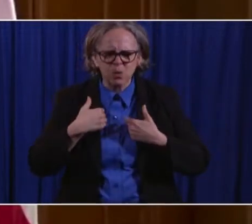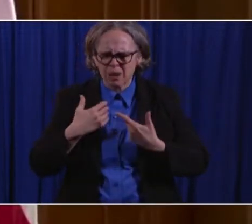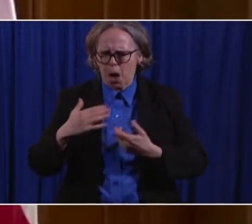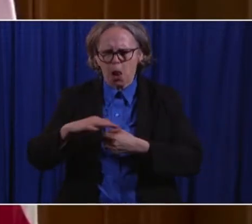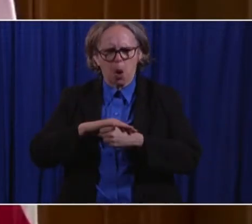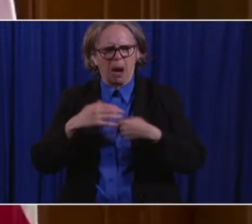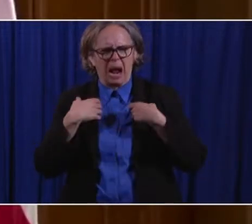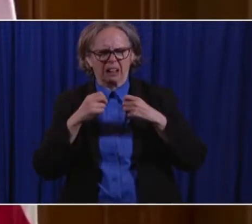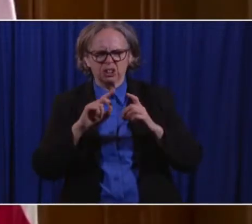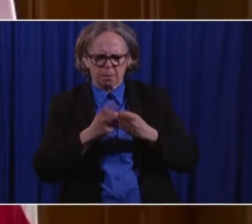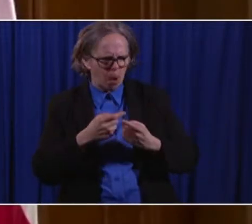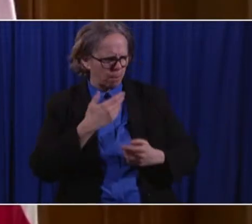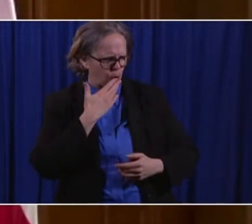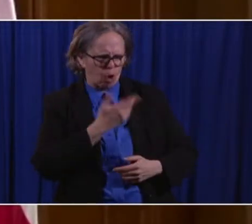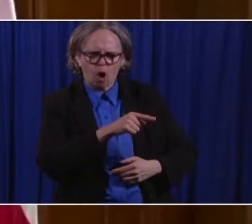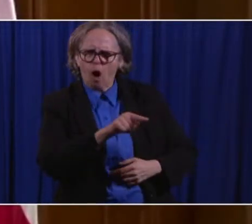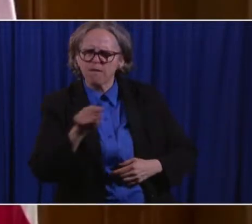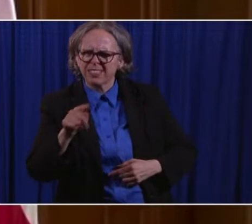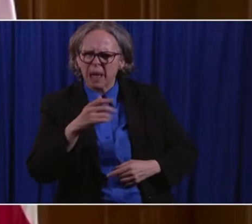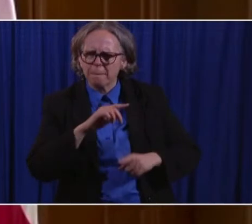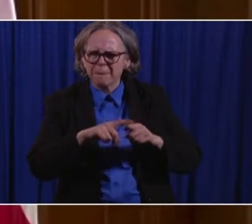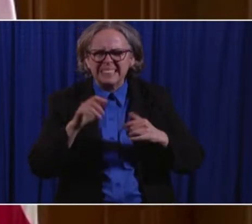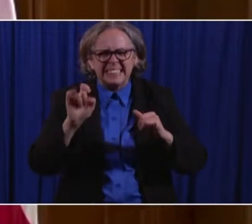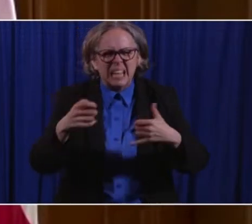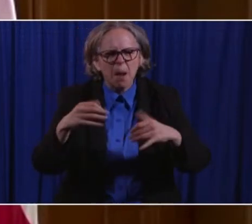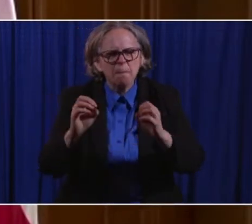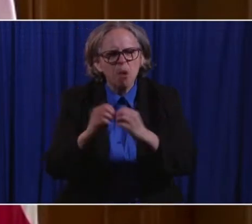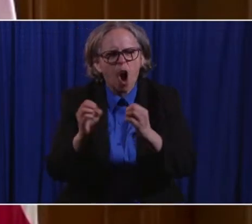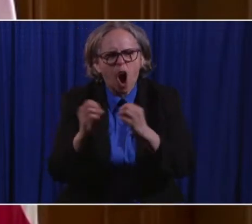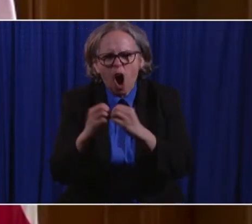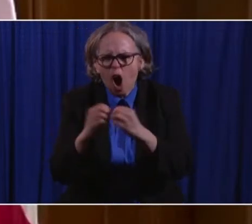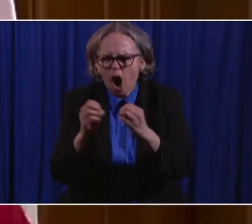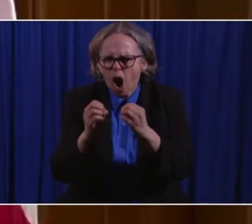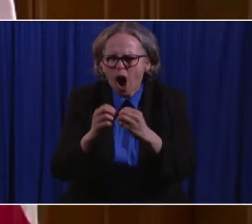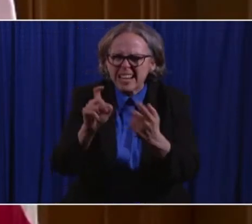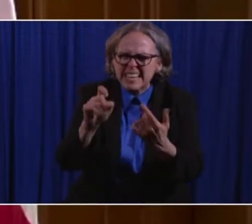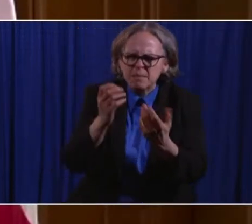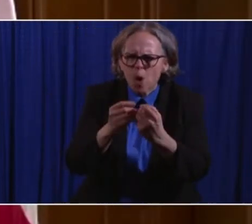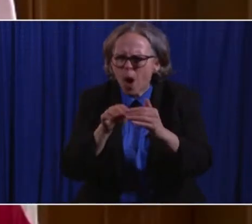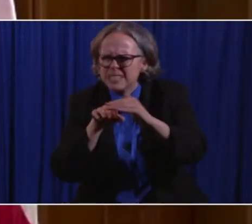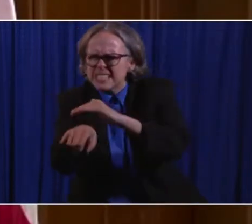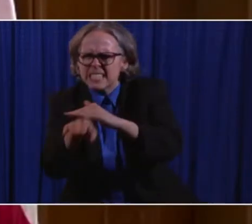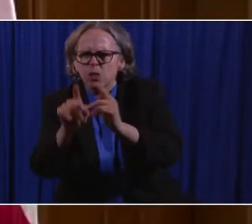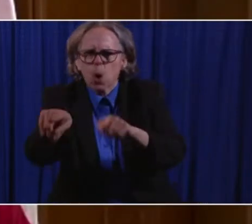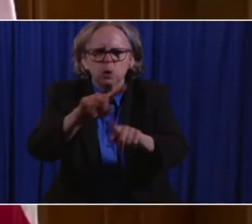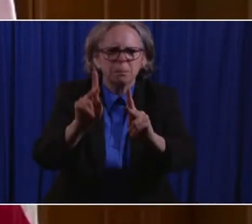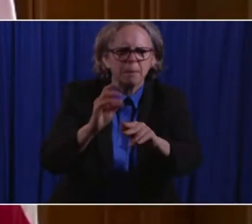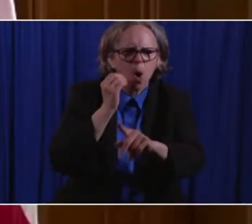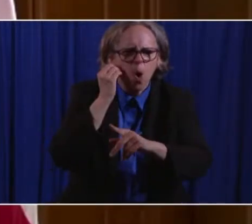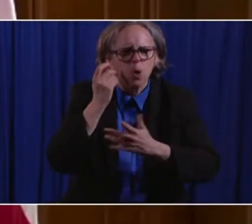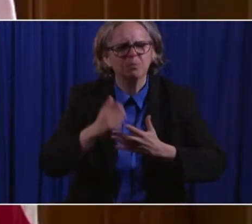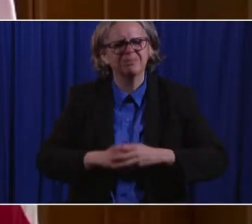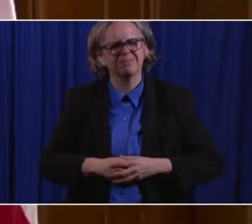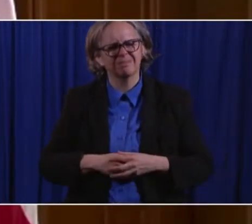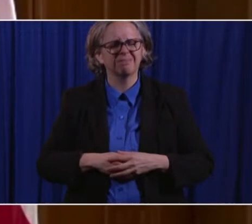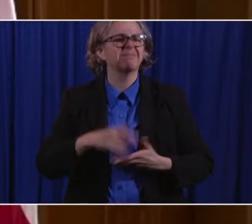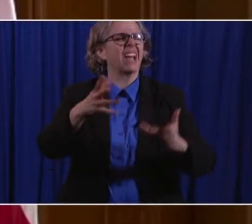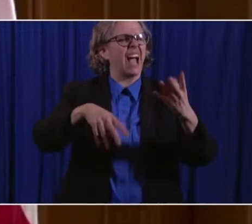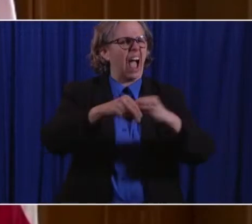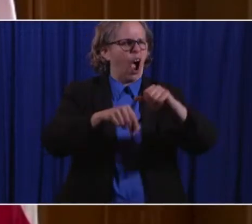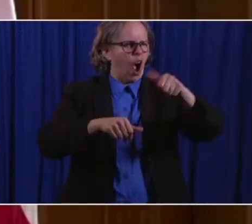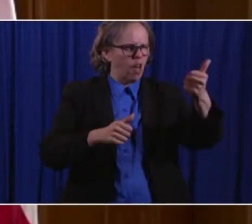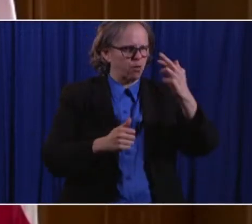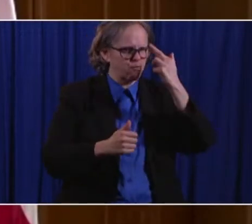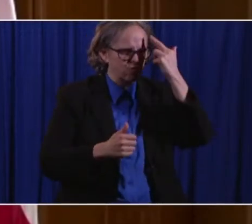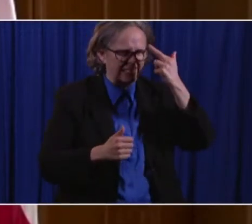more people out there who have not been reached. I think we also have, part of this is persuasion.